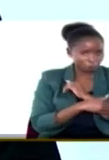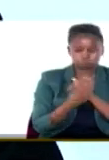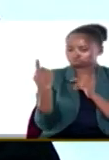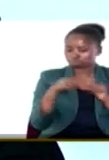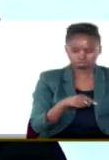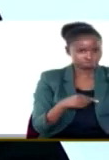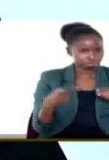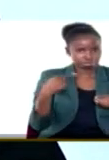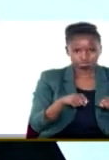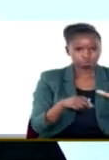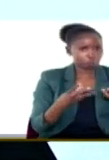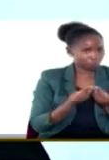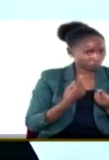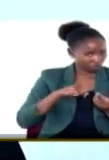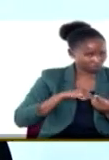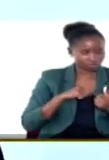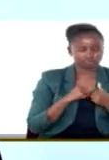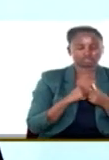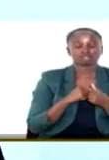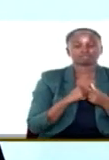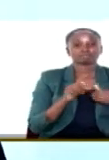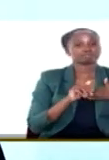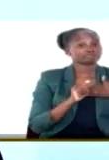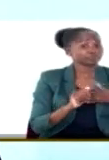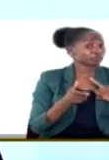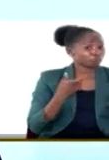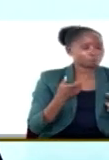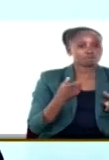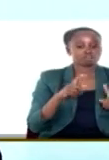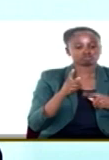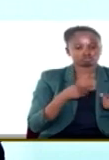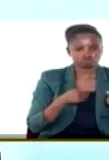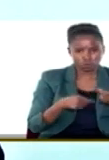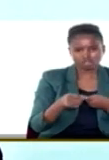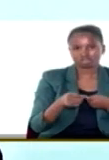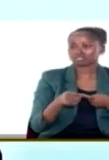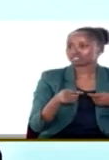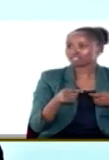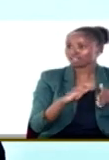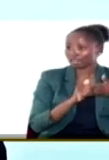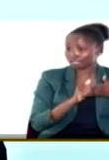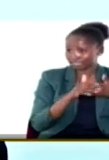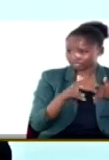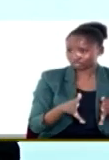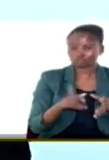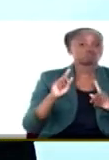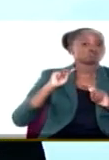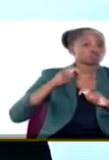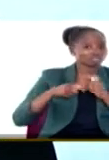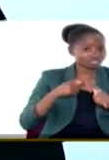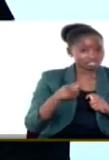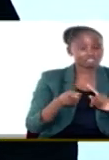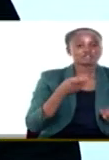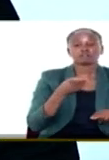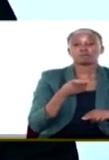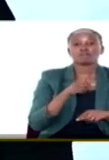leaders of business, trade unions, and traditional leaders, leaders of the